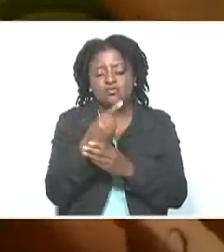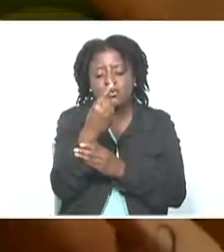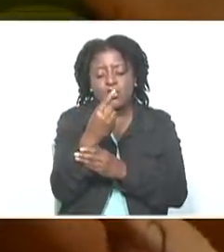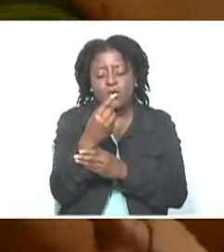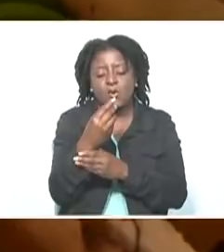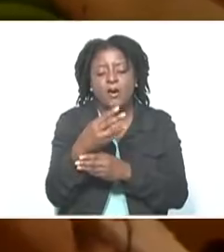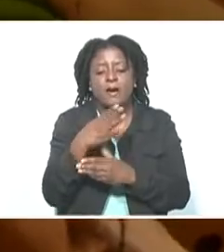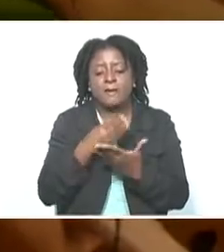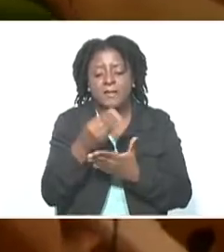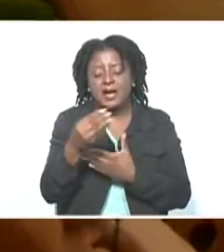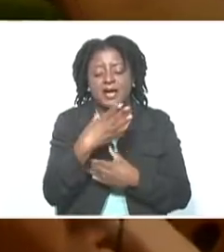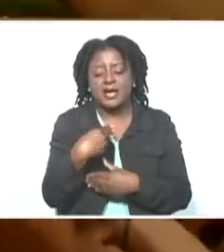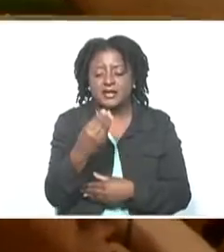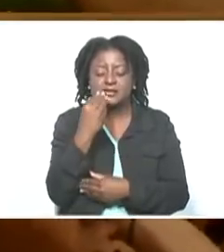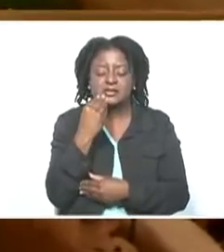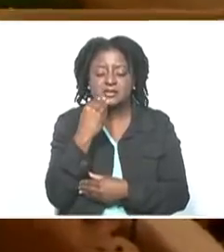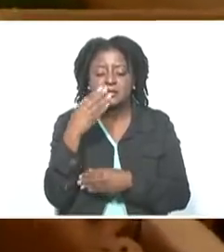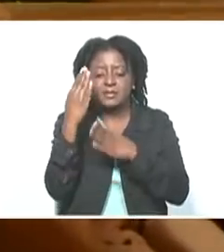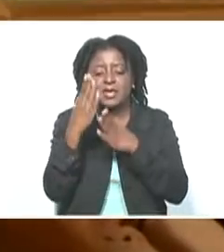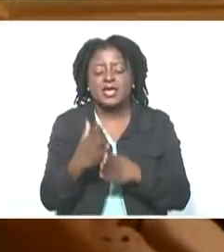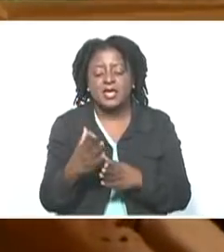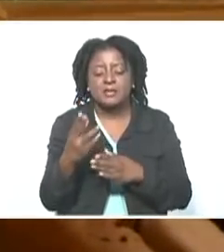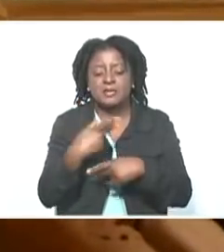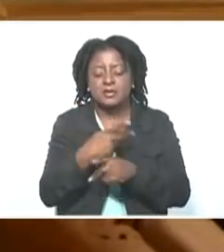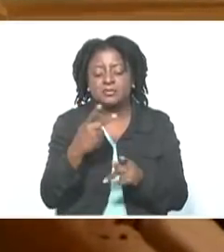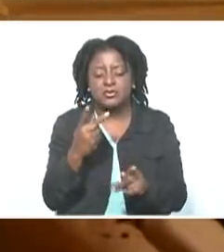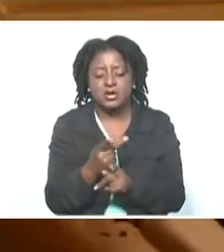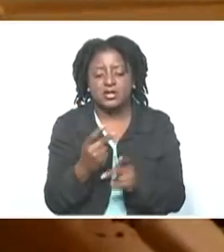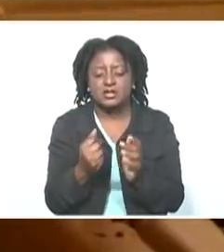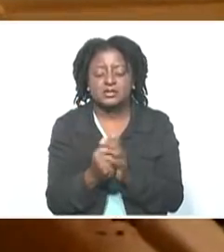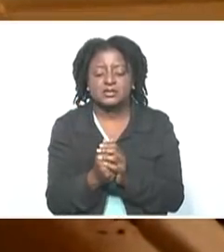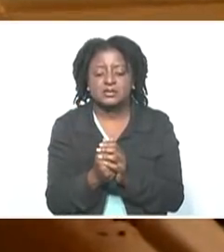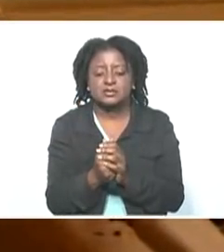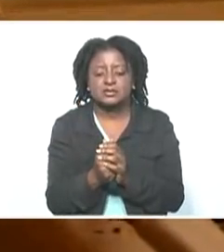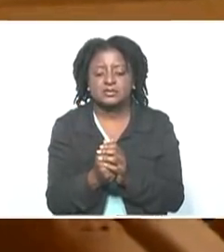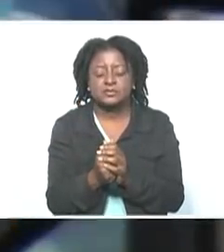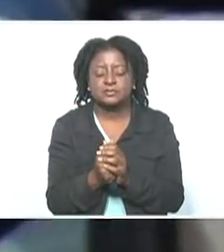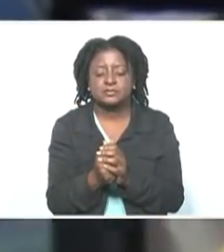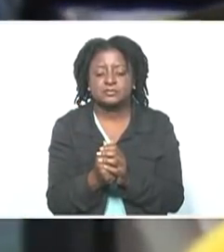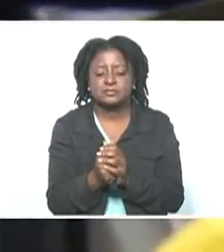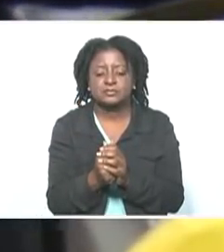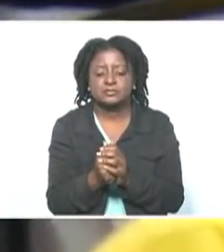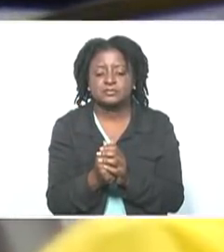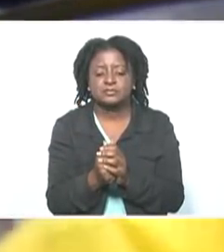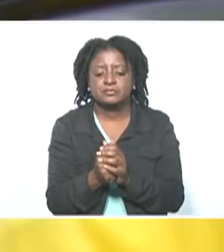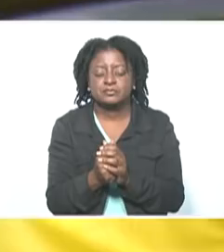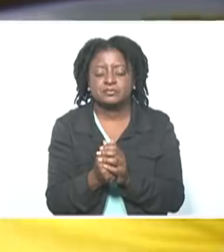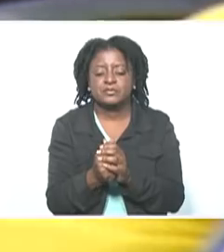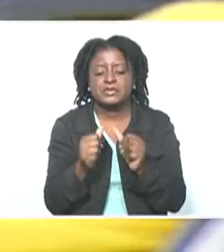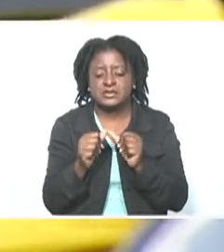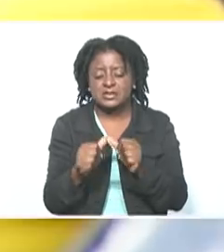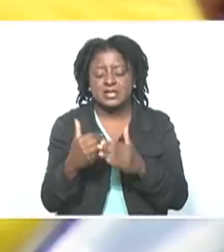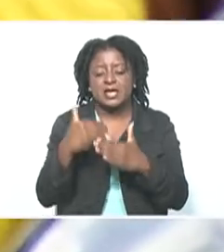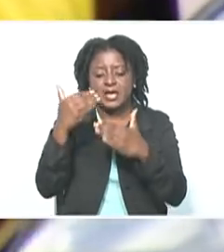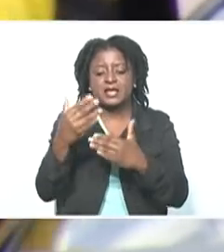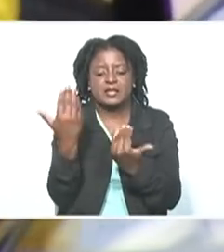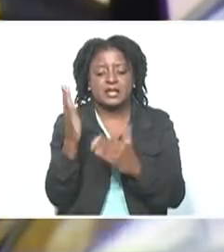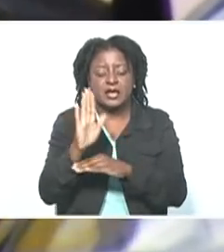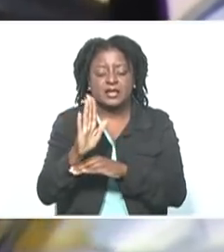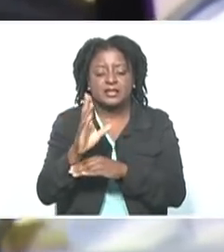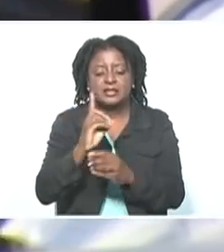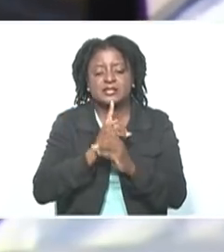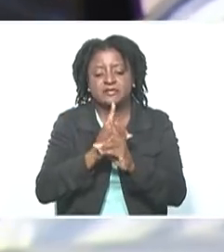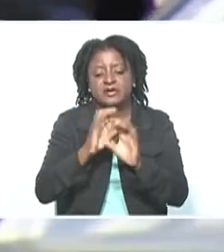products. Reporting for ZNS Network News, I'm Tashina Robinson-Blair. Well, still ahead tonight, a Defense